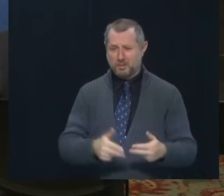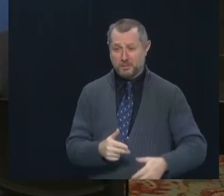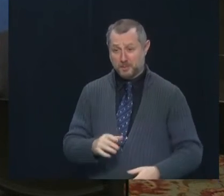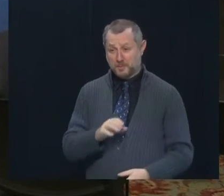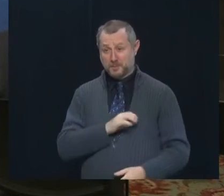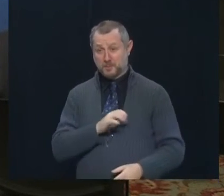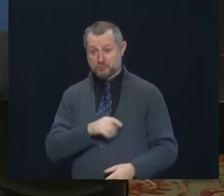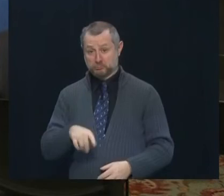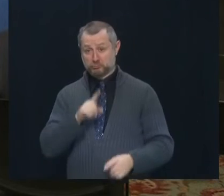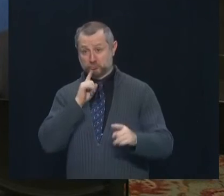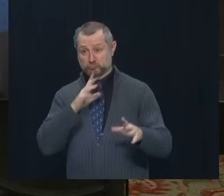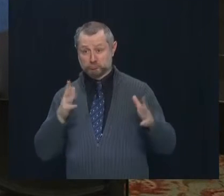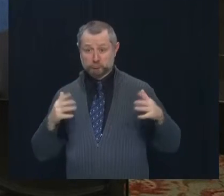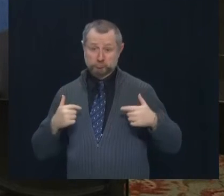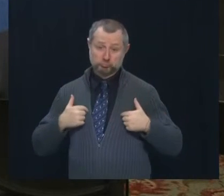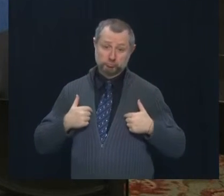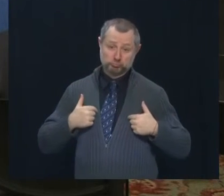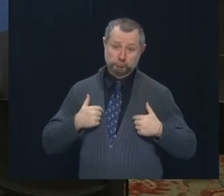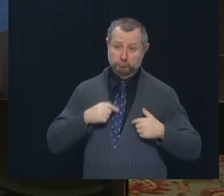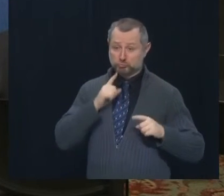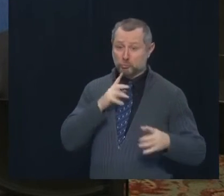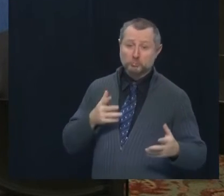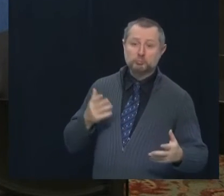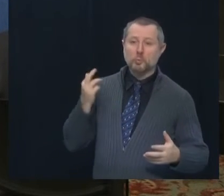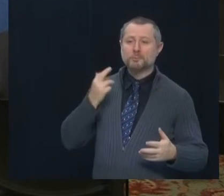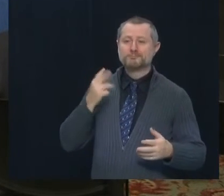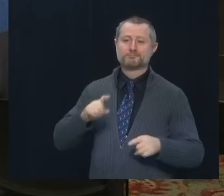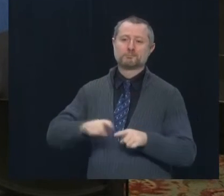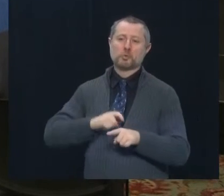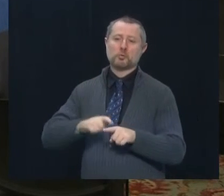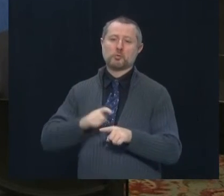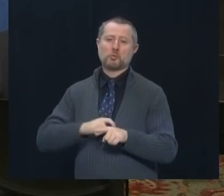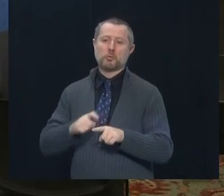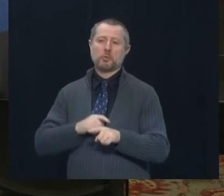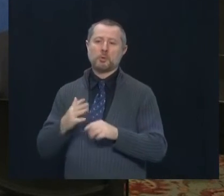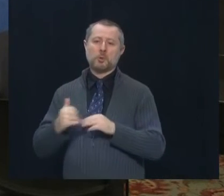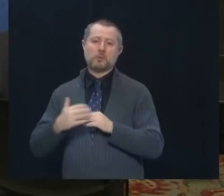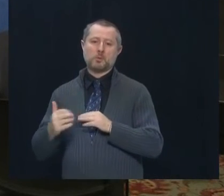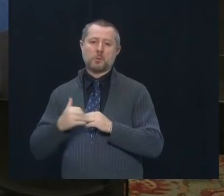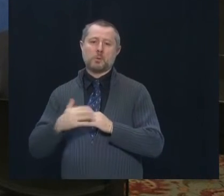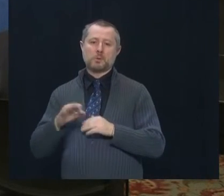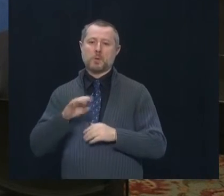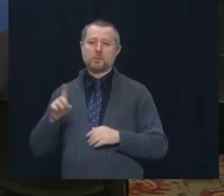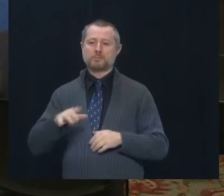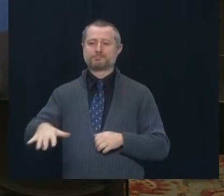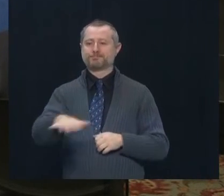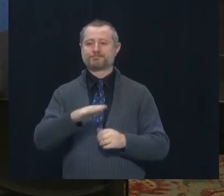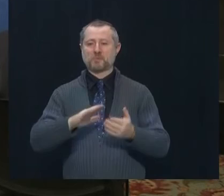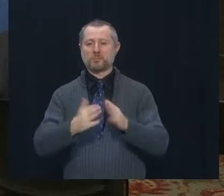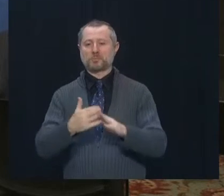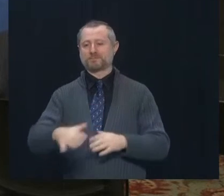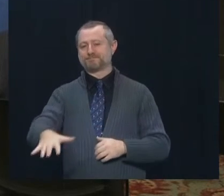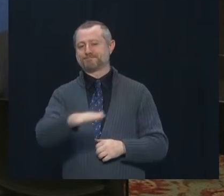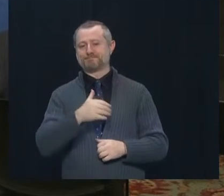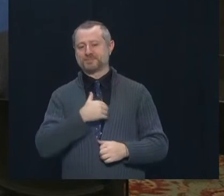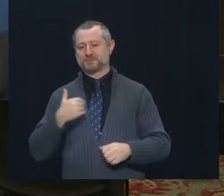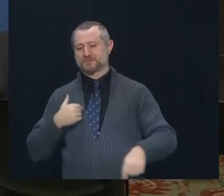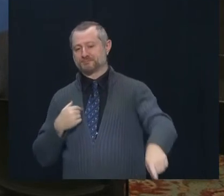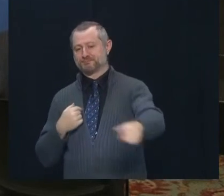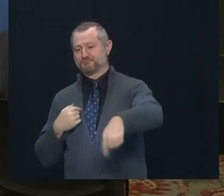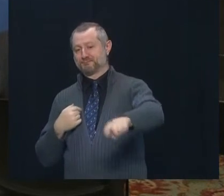reactive because the calls for service are coming from community member to community member, independent of police getting involved